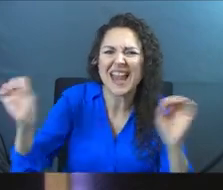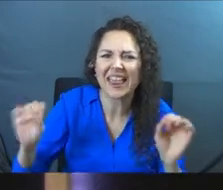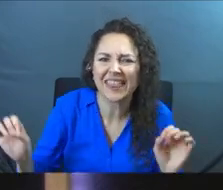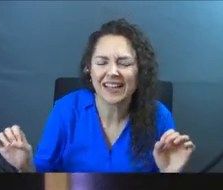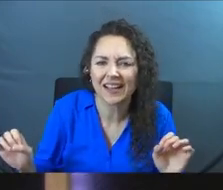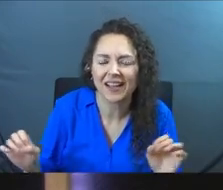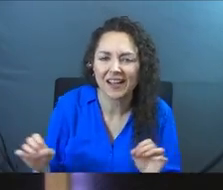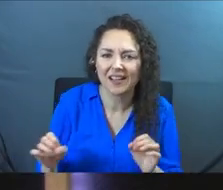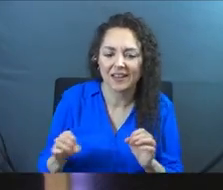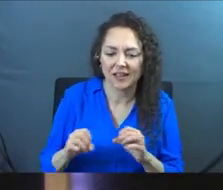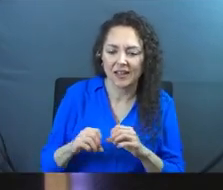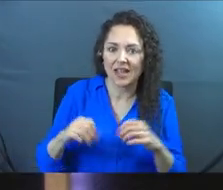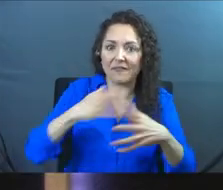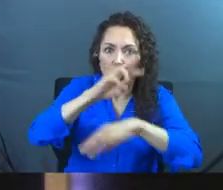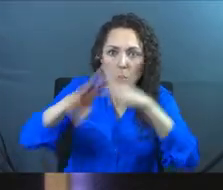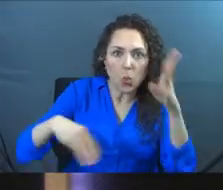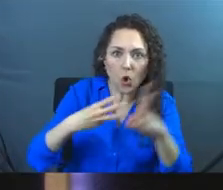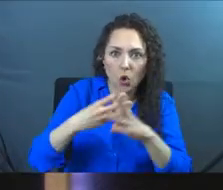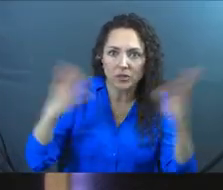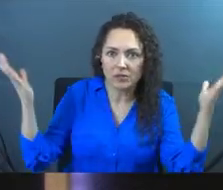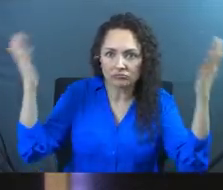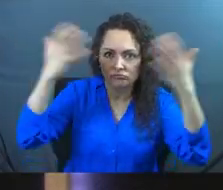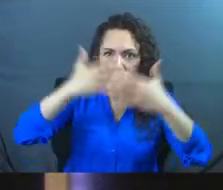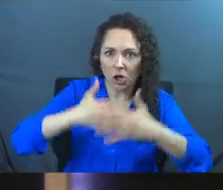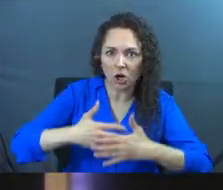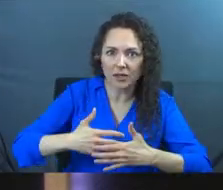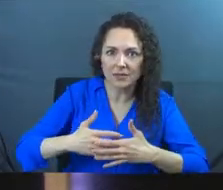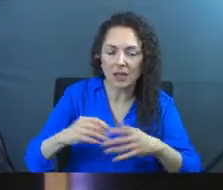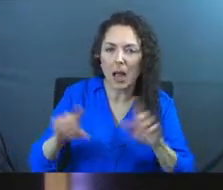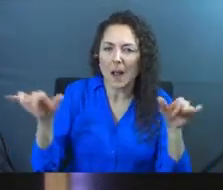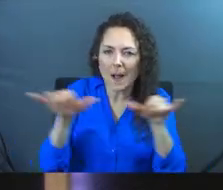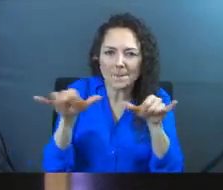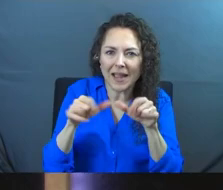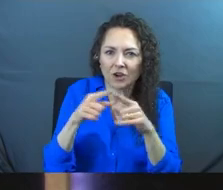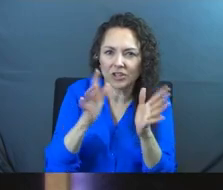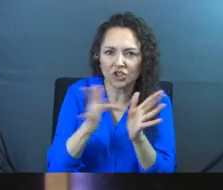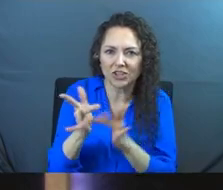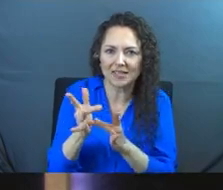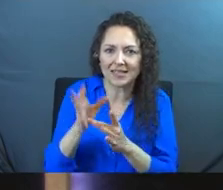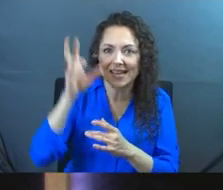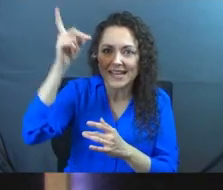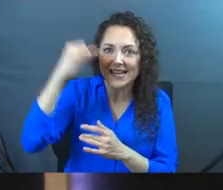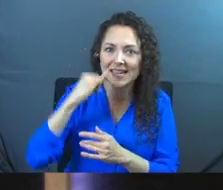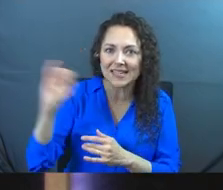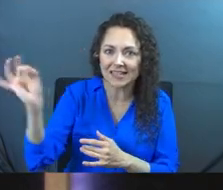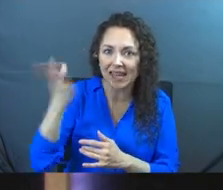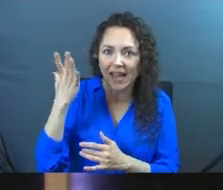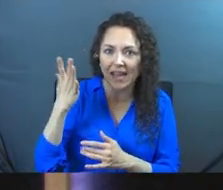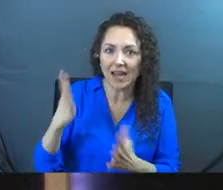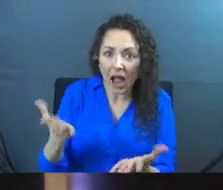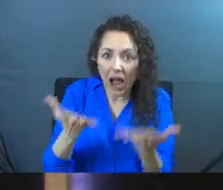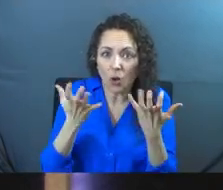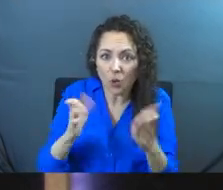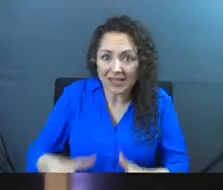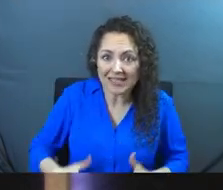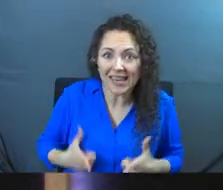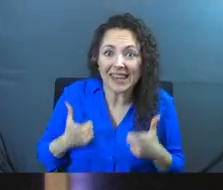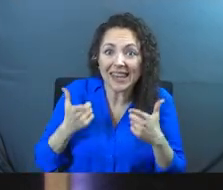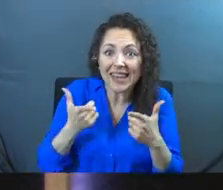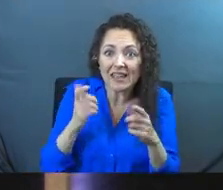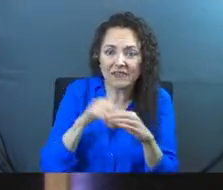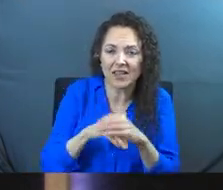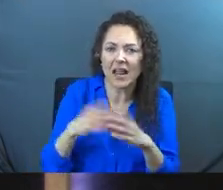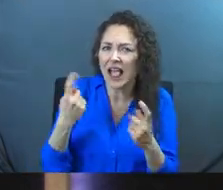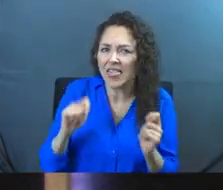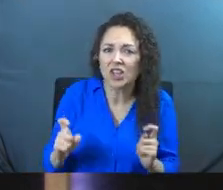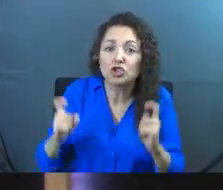that. That's the reality that I want to live in. That's the goal I want to set before me. The treasure that